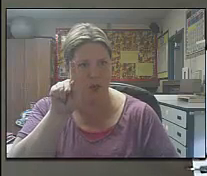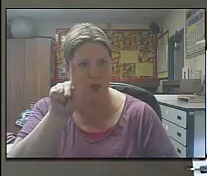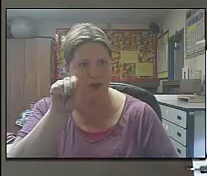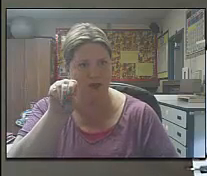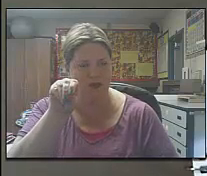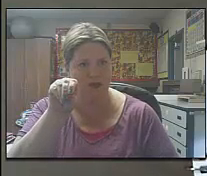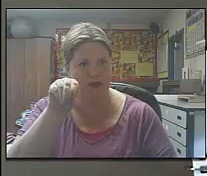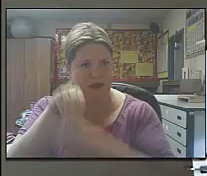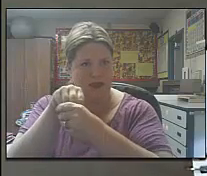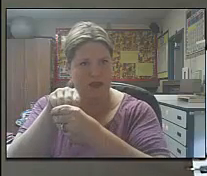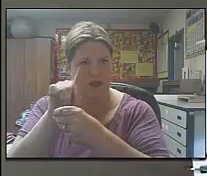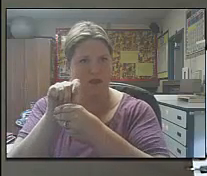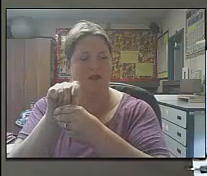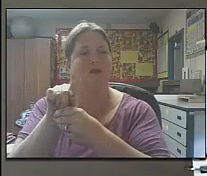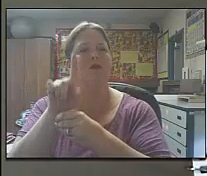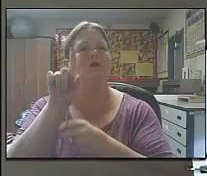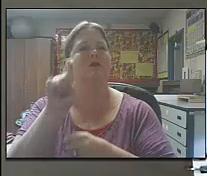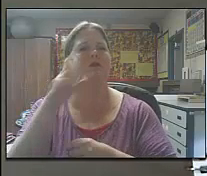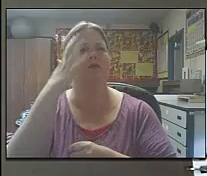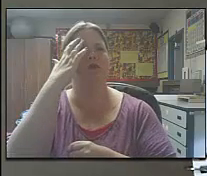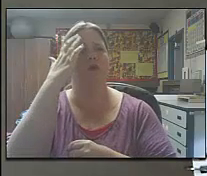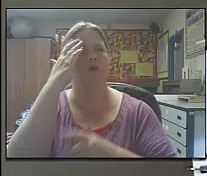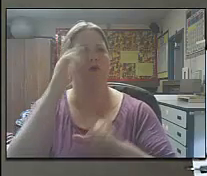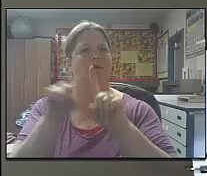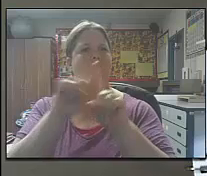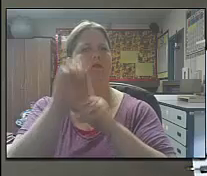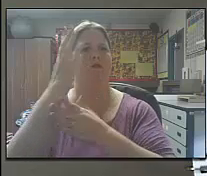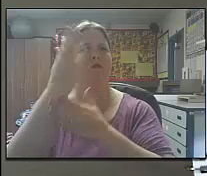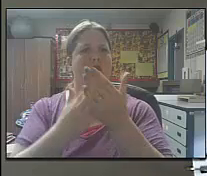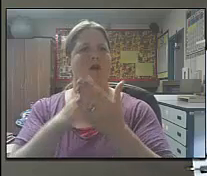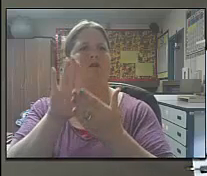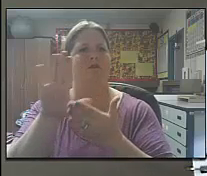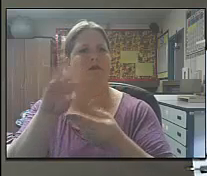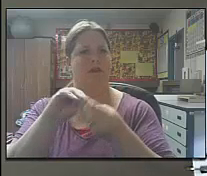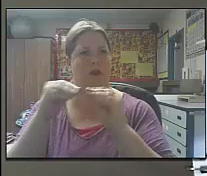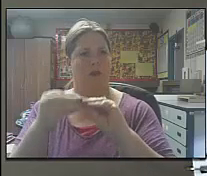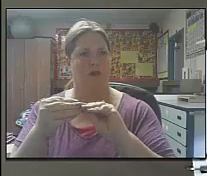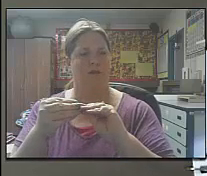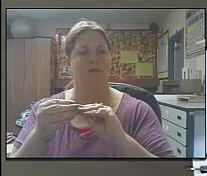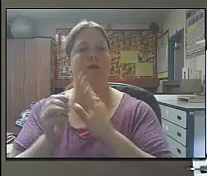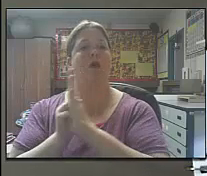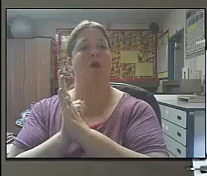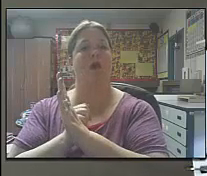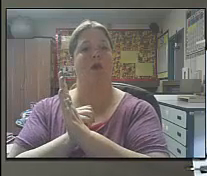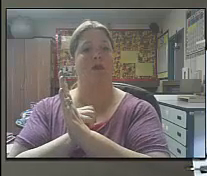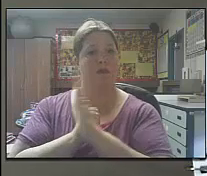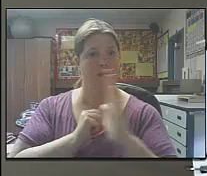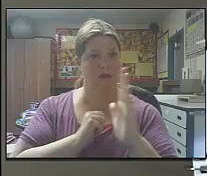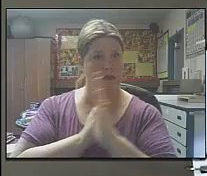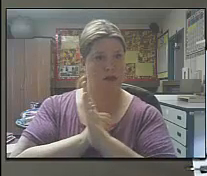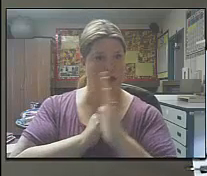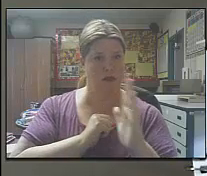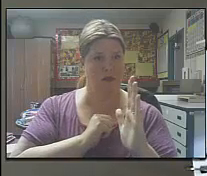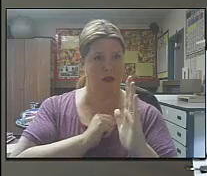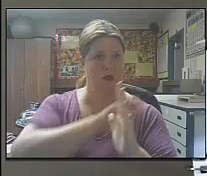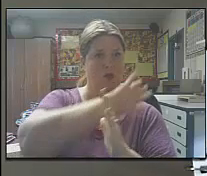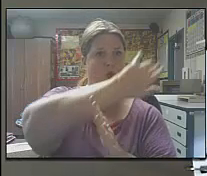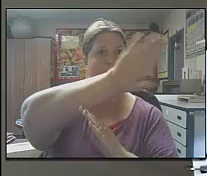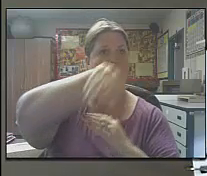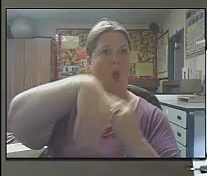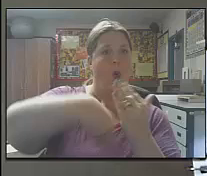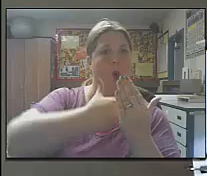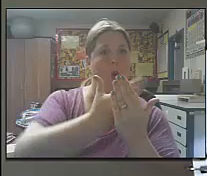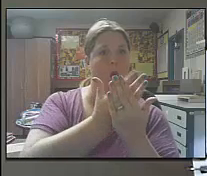are the different parts of this actual number. On this side is the whole